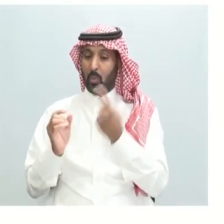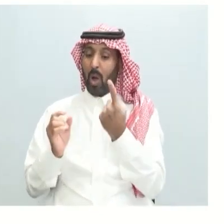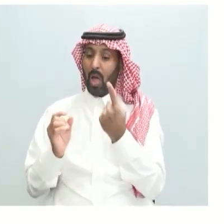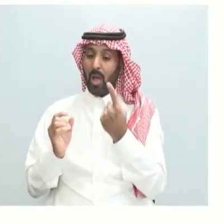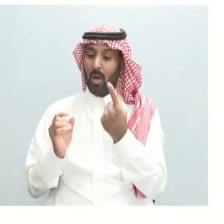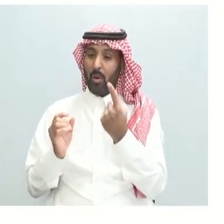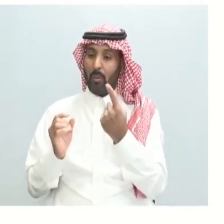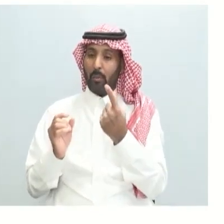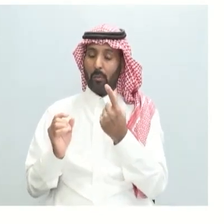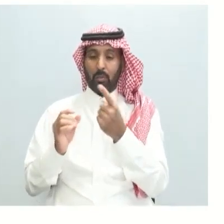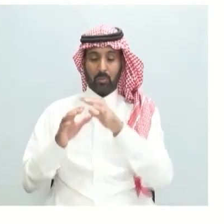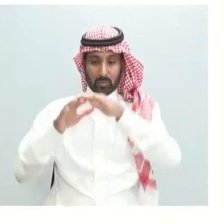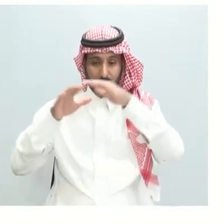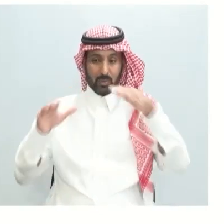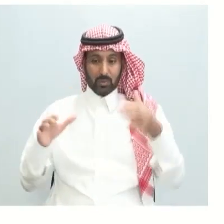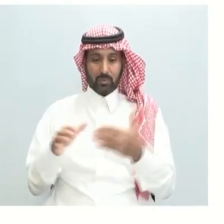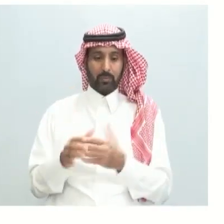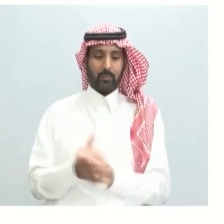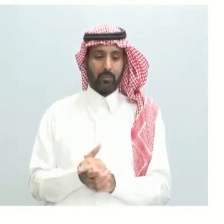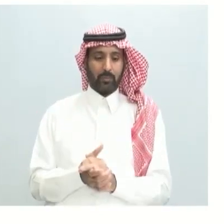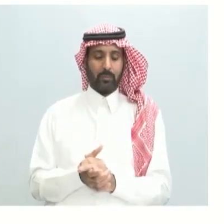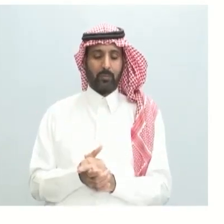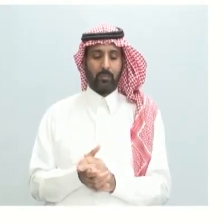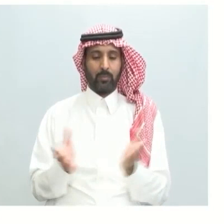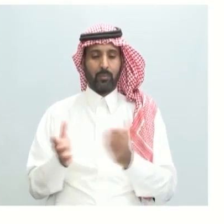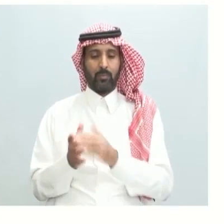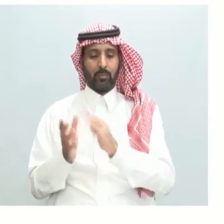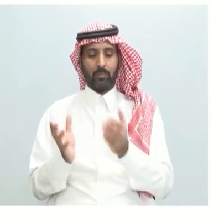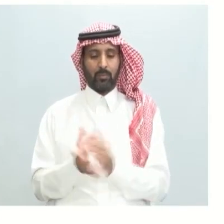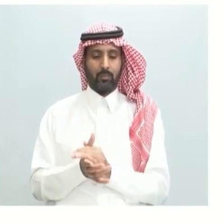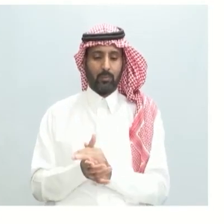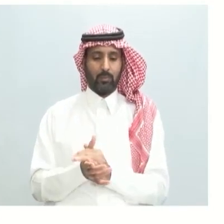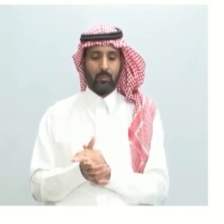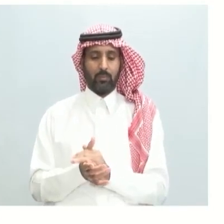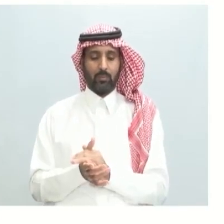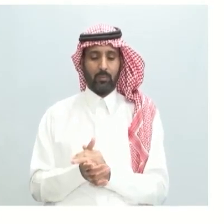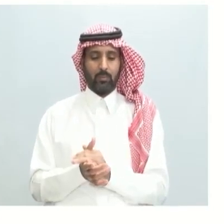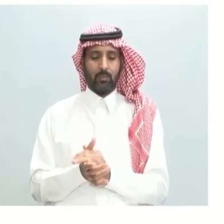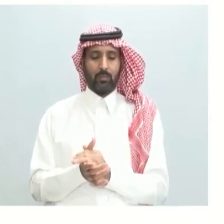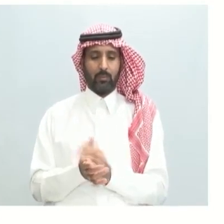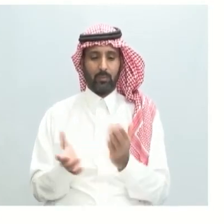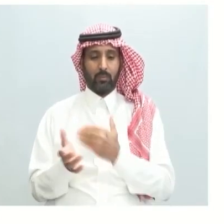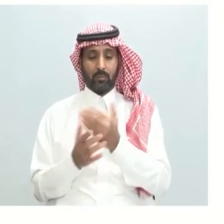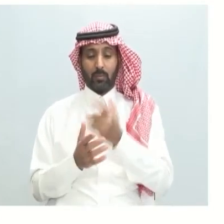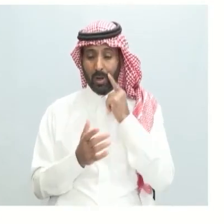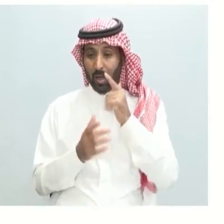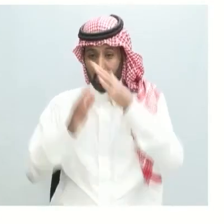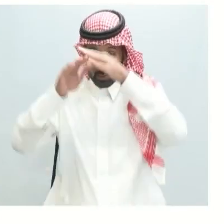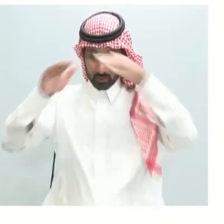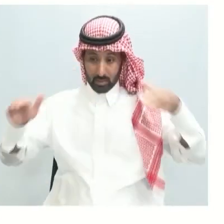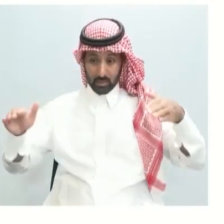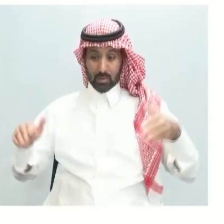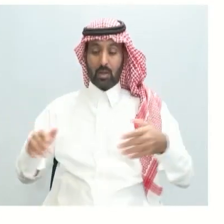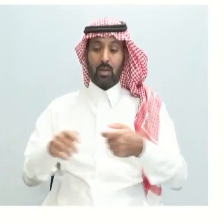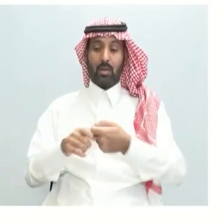is just one room, actually. So the whole hut is actually one room. And the Bedouin tent, the